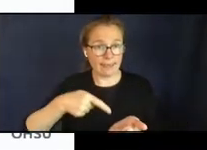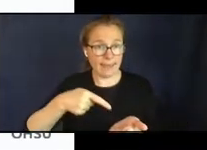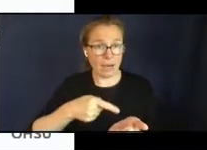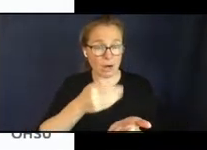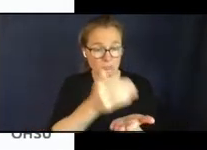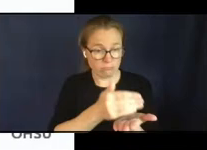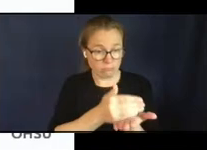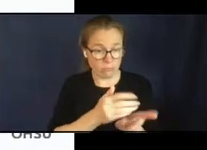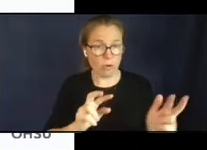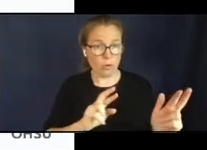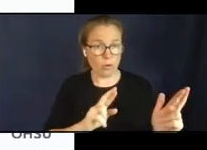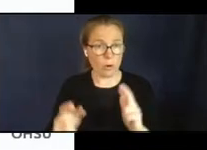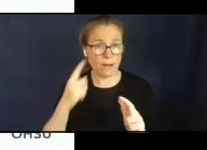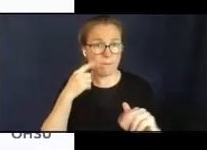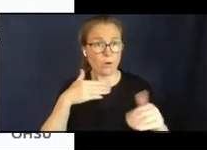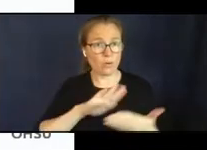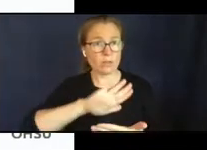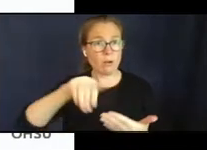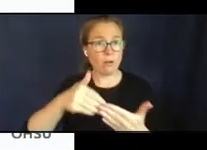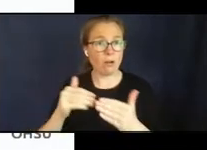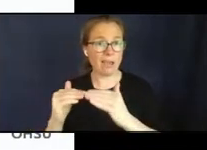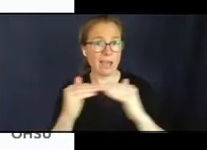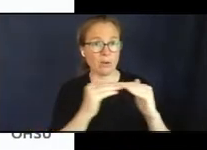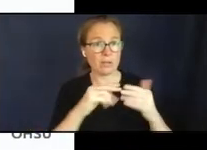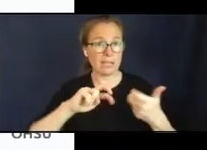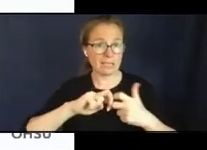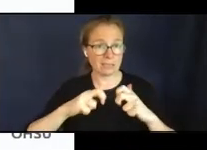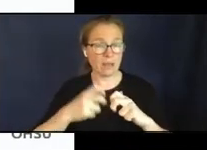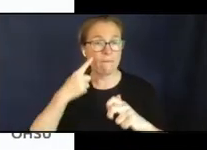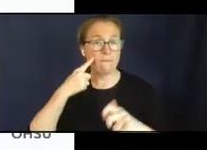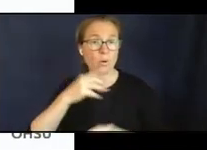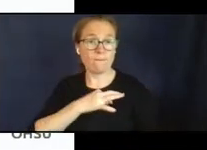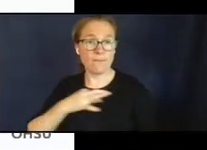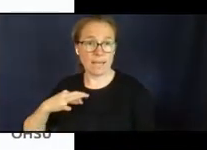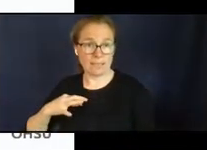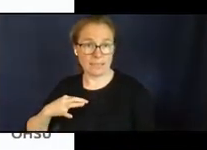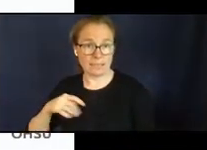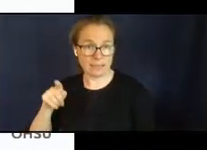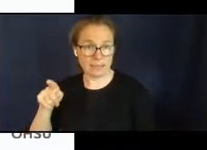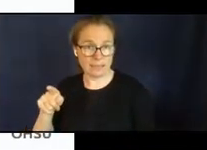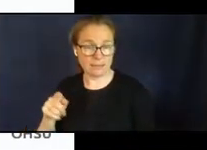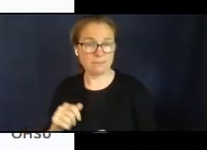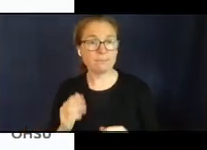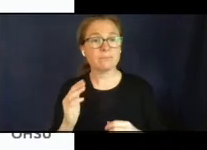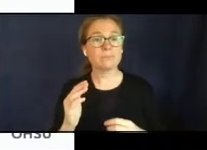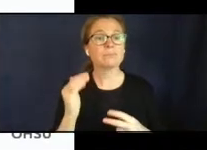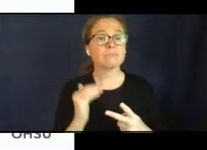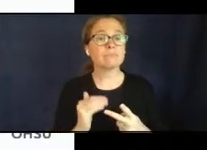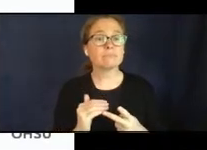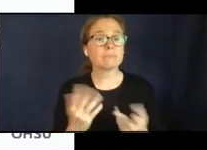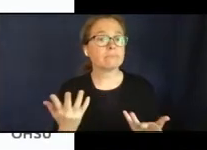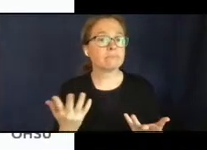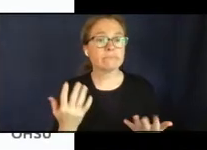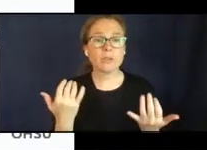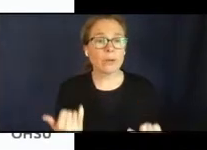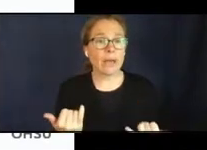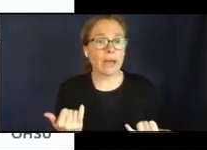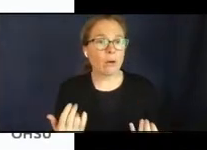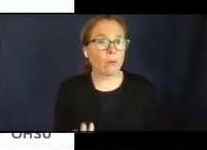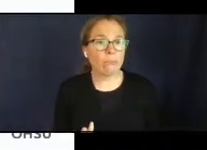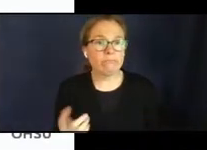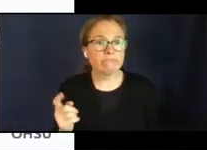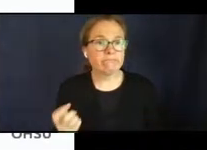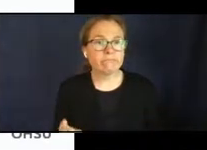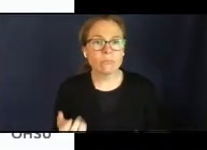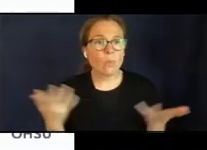equity issues across the faculty. Then the next question is, how much resources do we have to bring